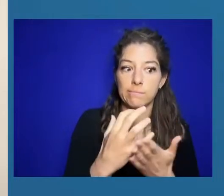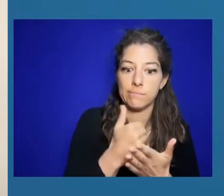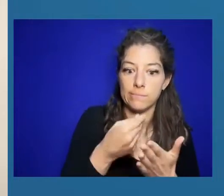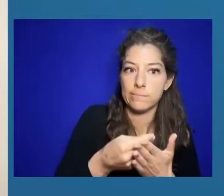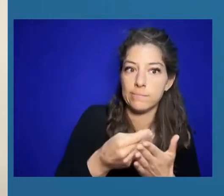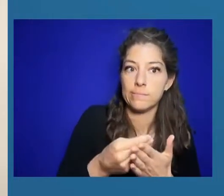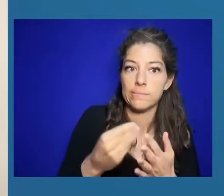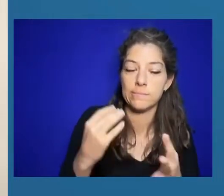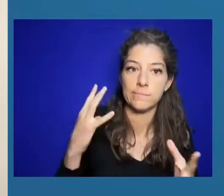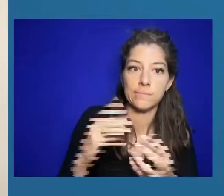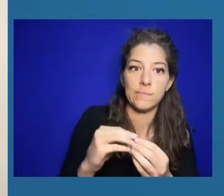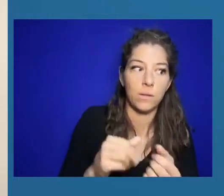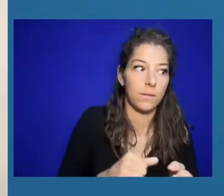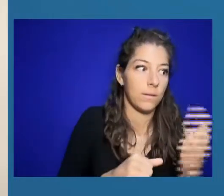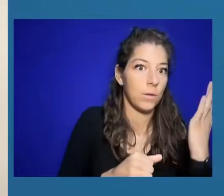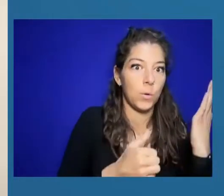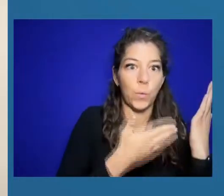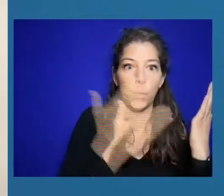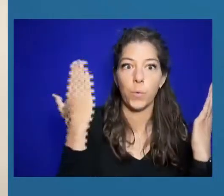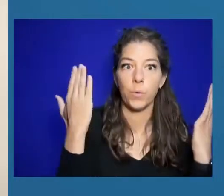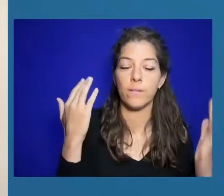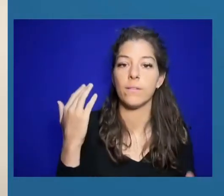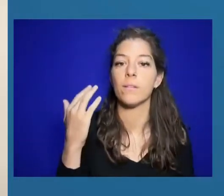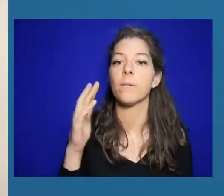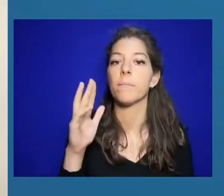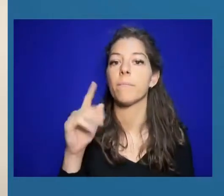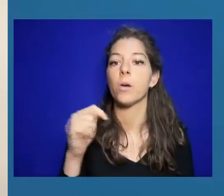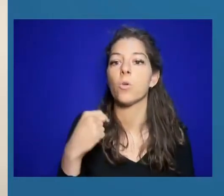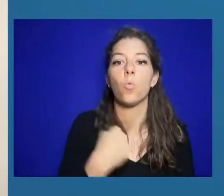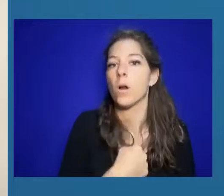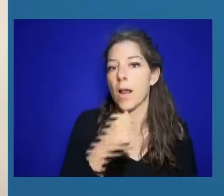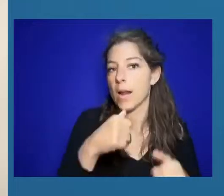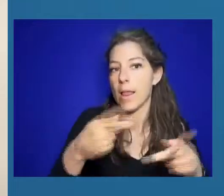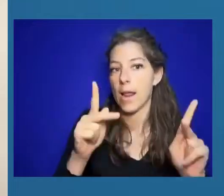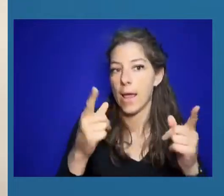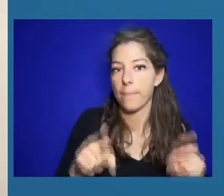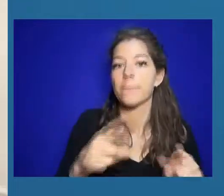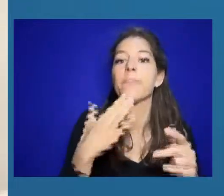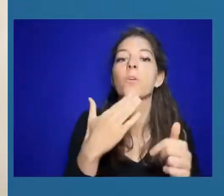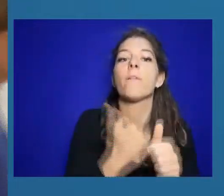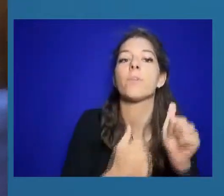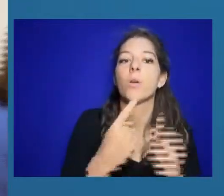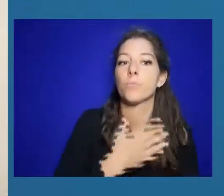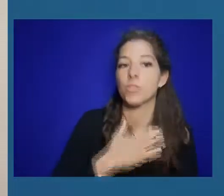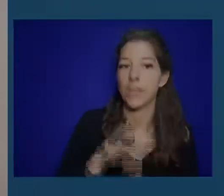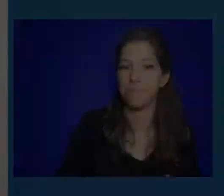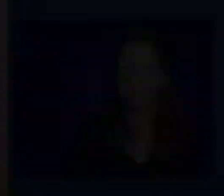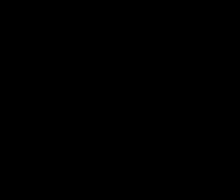is literally going up in smoke. But we're not going to let that happen. All right, thanks, everybody. Appreciate it.